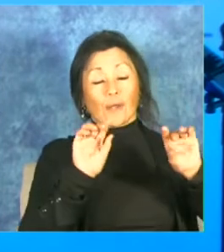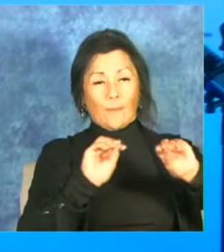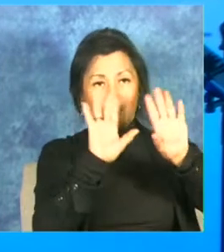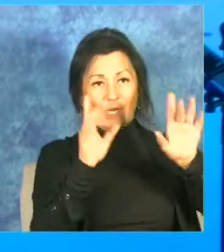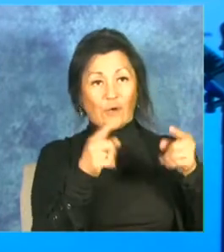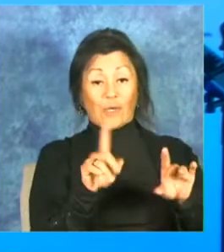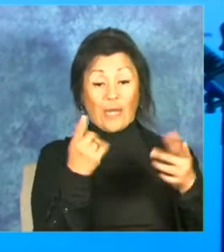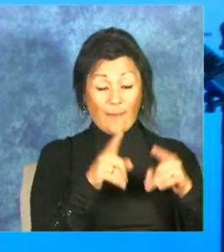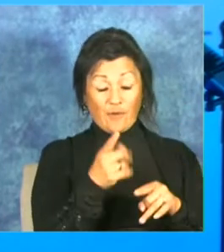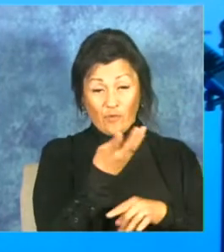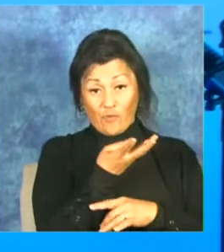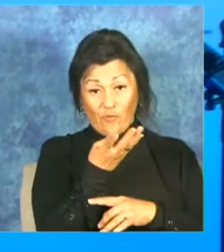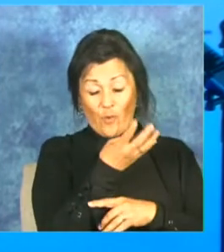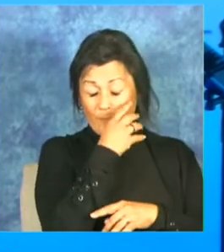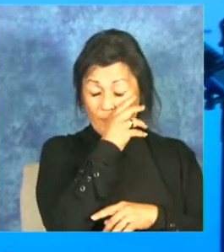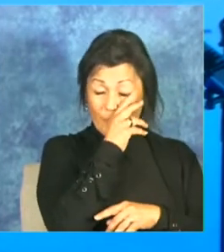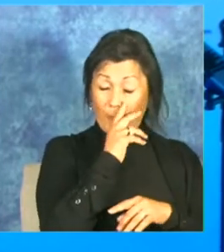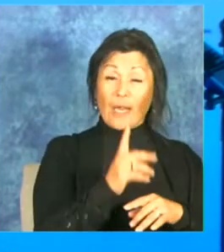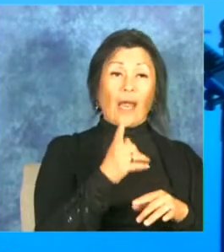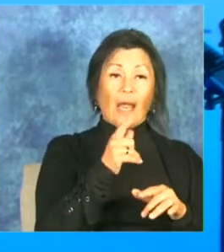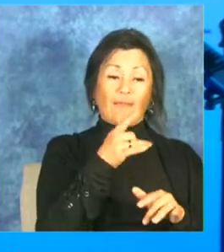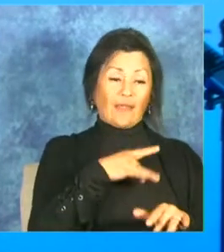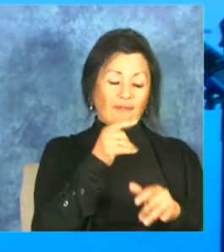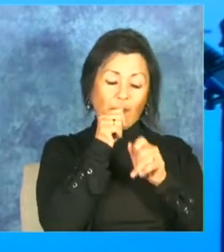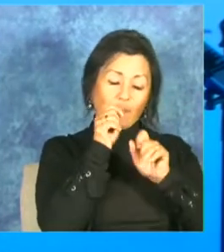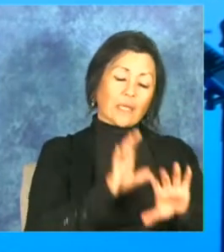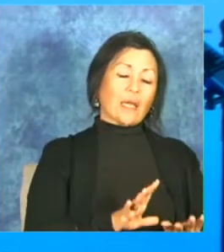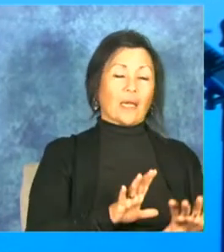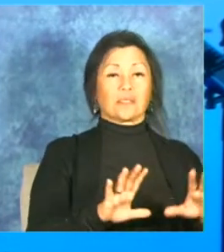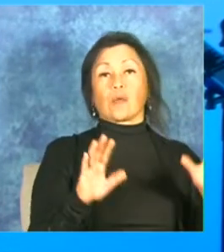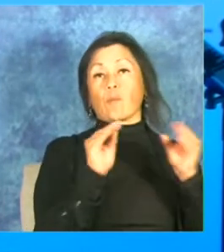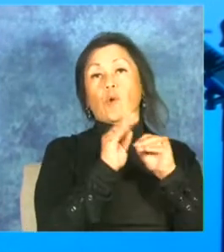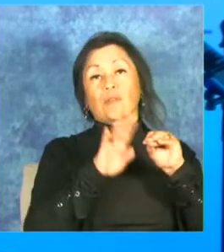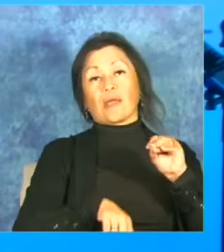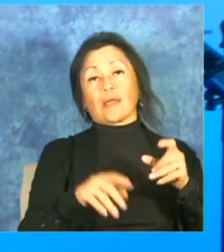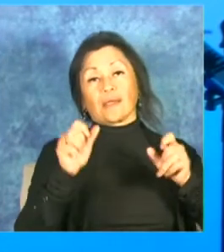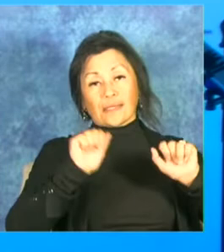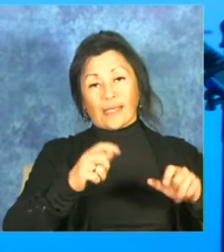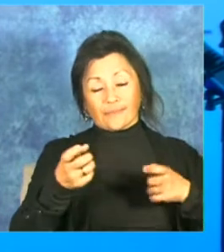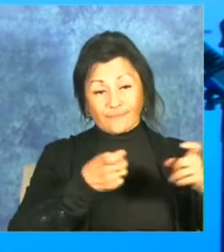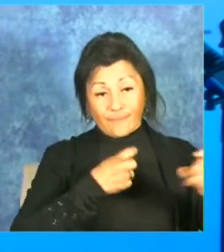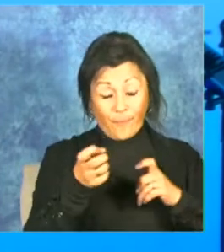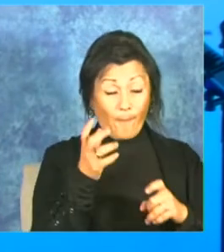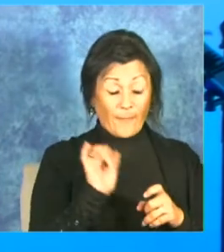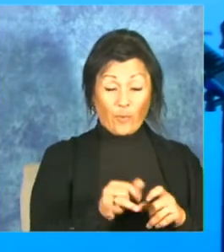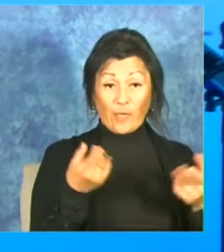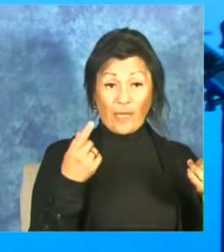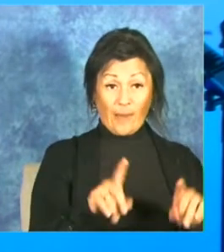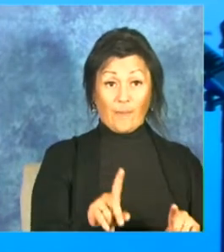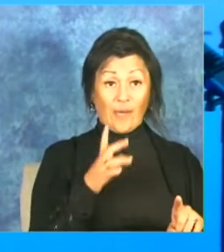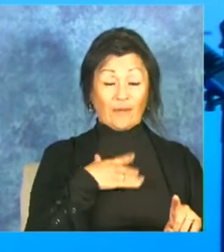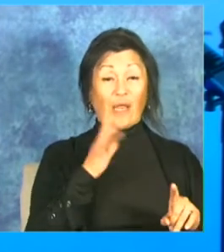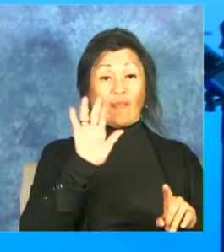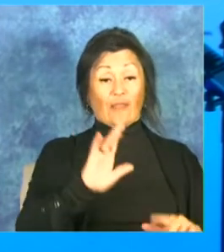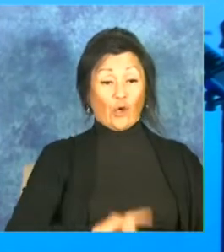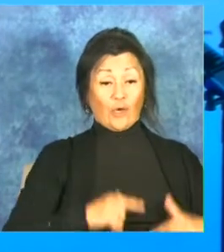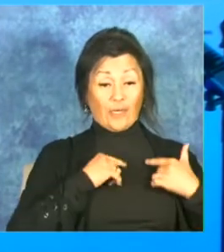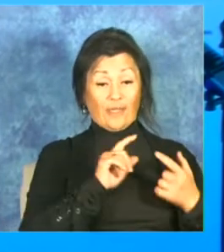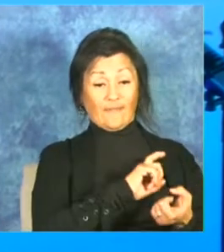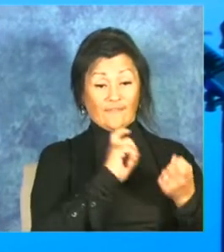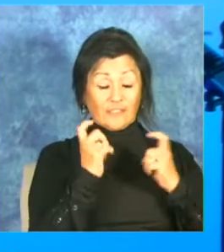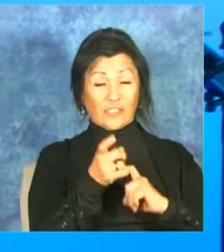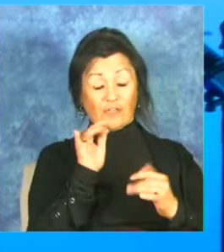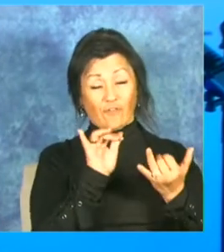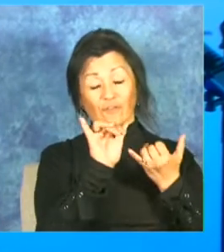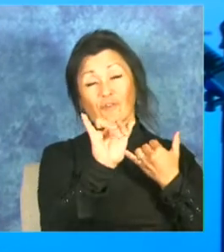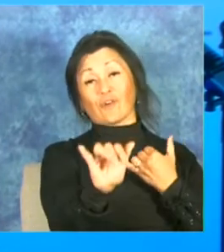miracle occurred for these guys, and they were blessed beyond what they were able to handle. And as a result of that, their lives were changed forever.